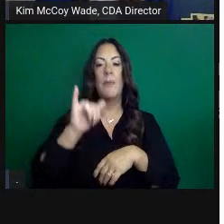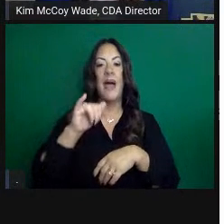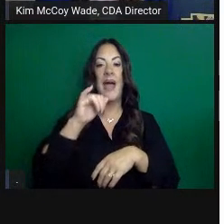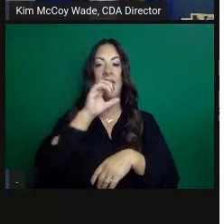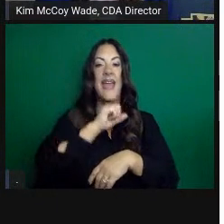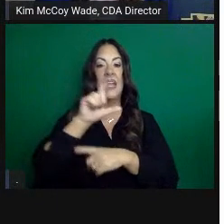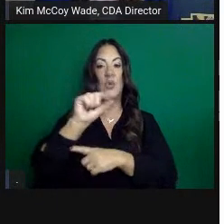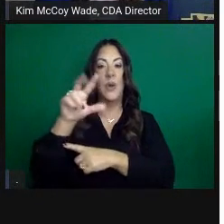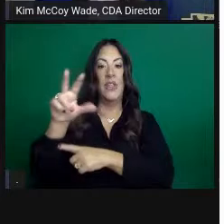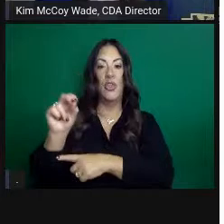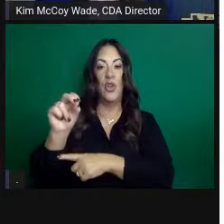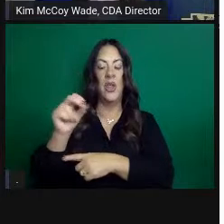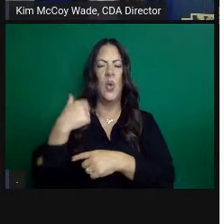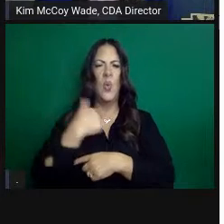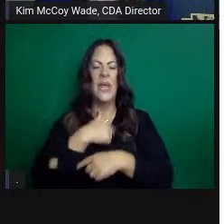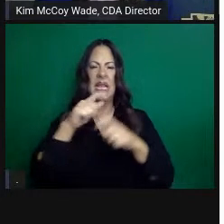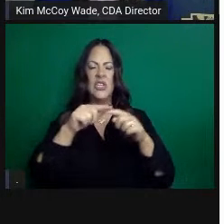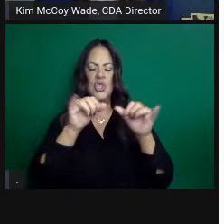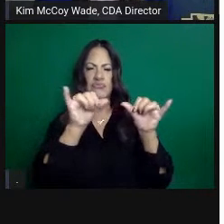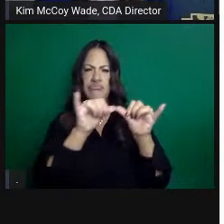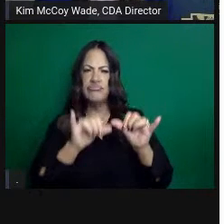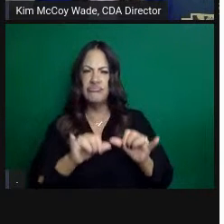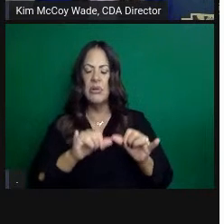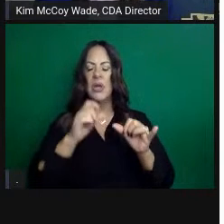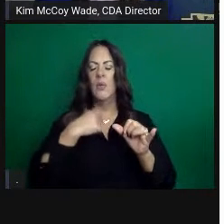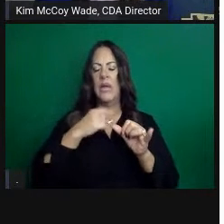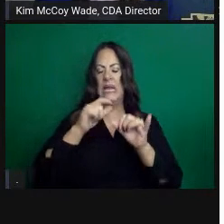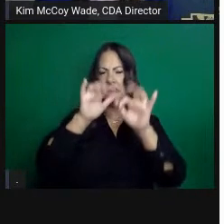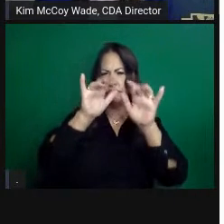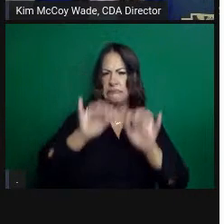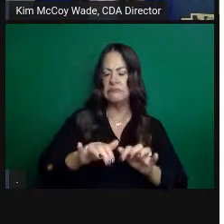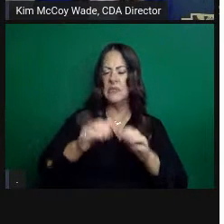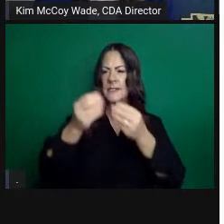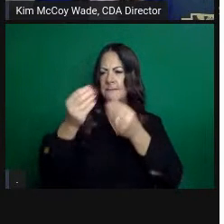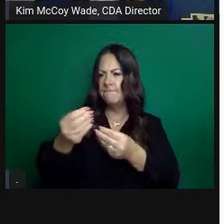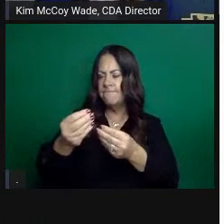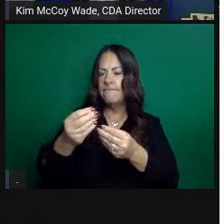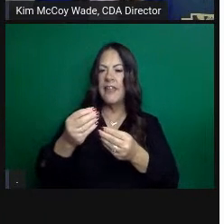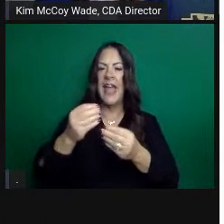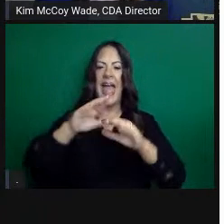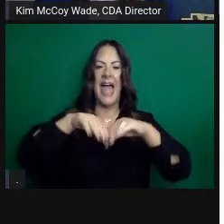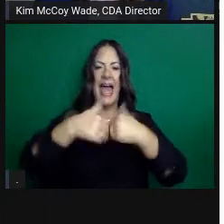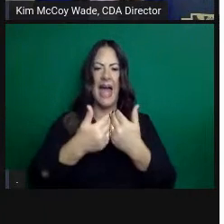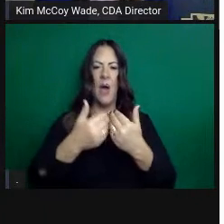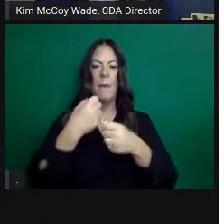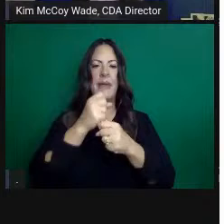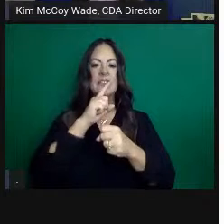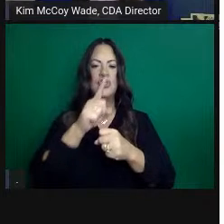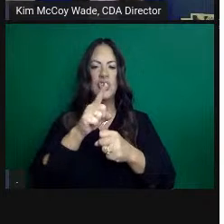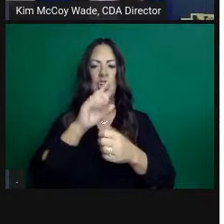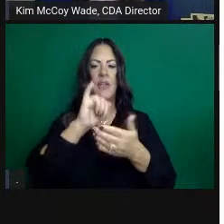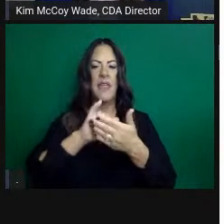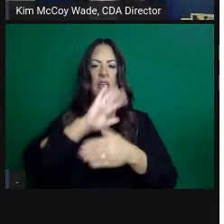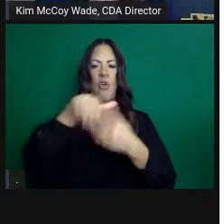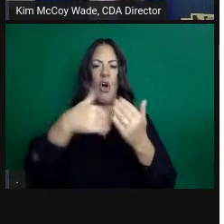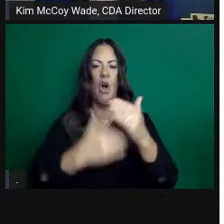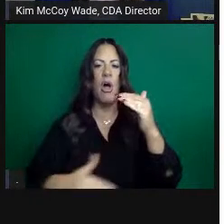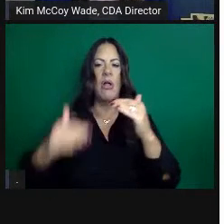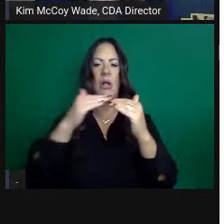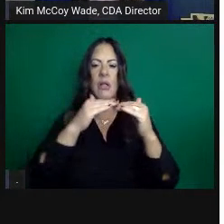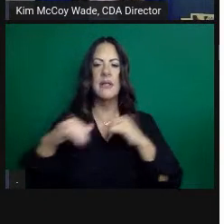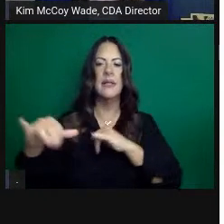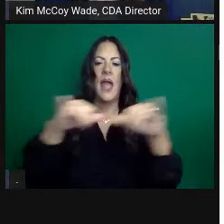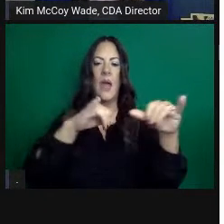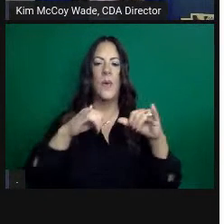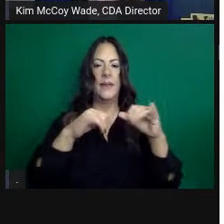need to measure them, and we need to measure them by place and by race and by a host of equity measures. So you'll see on this dashboard, which you can